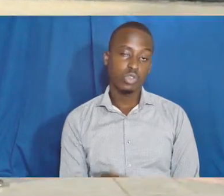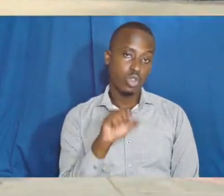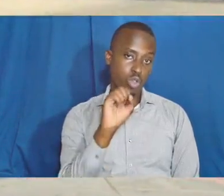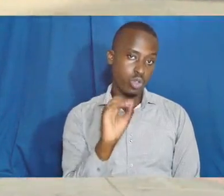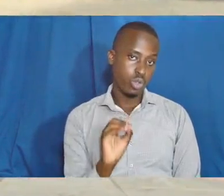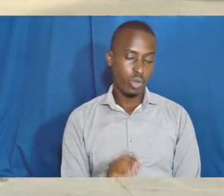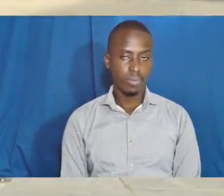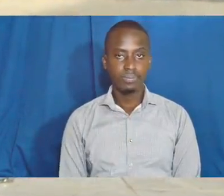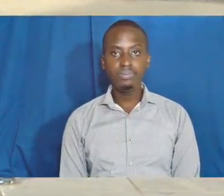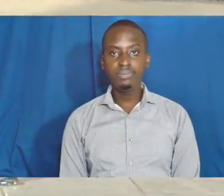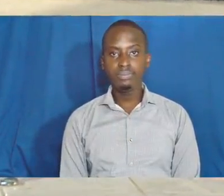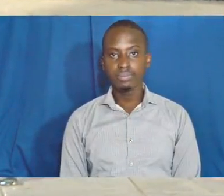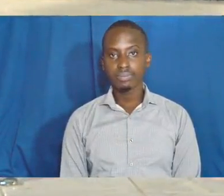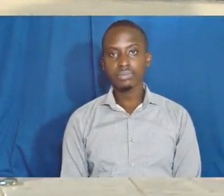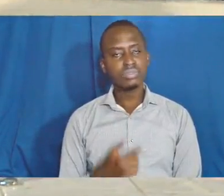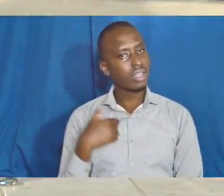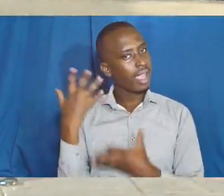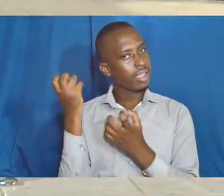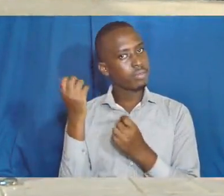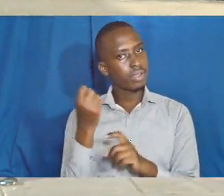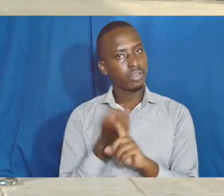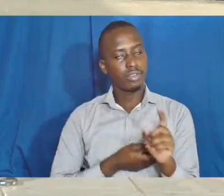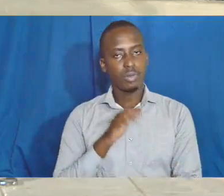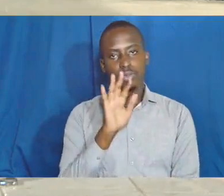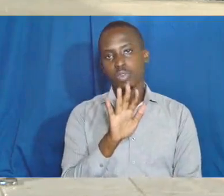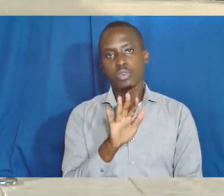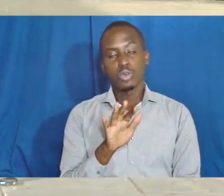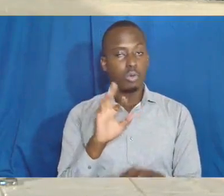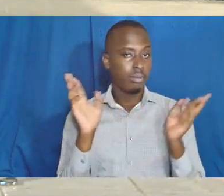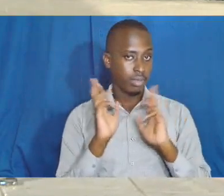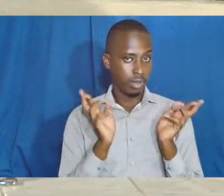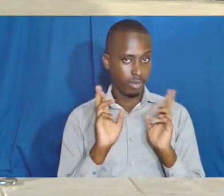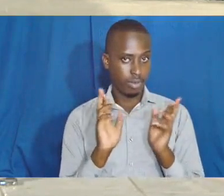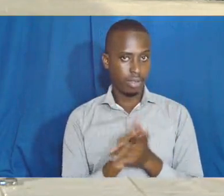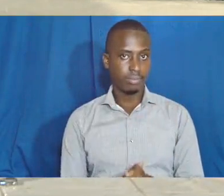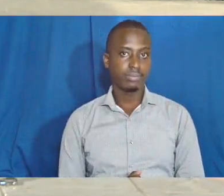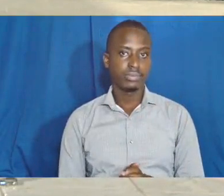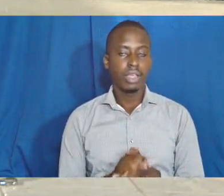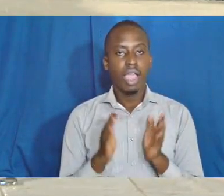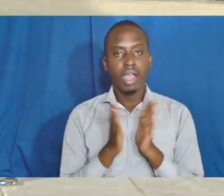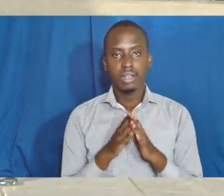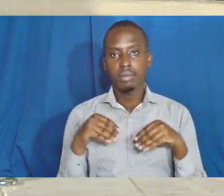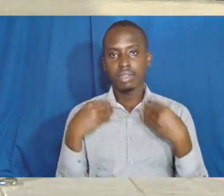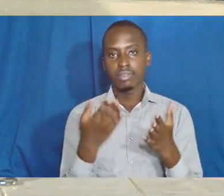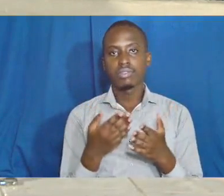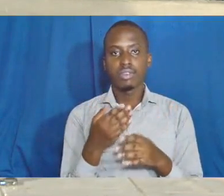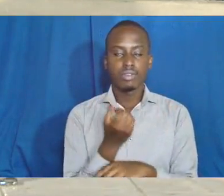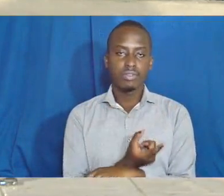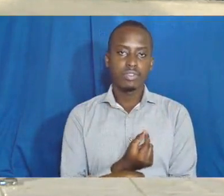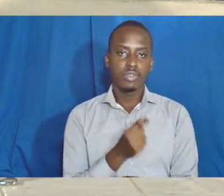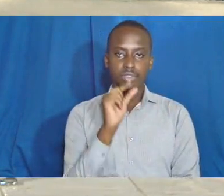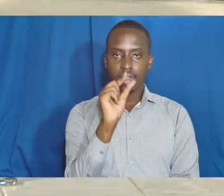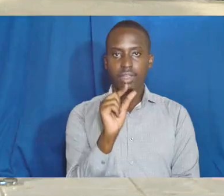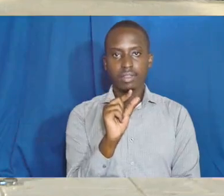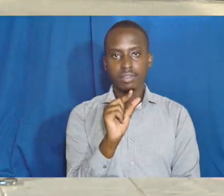So I expect you to be ready, and I'll just give you some few seconds.